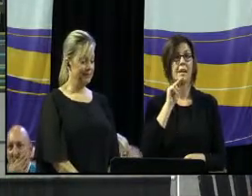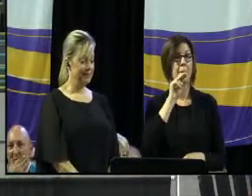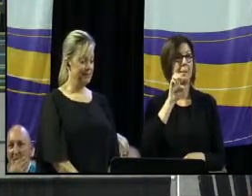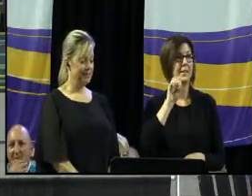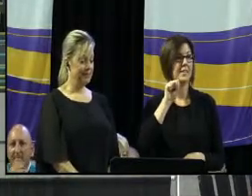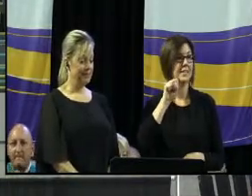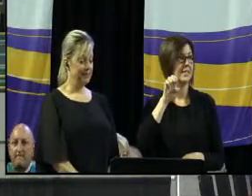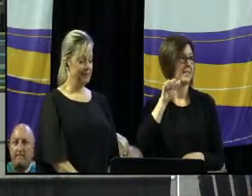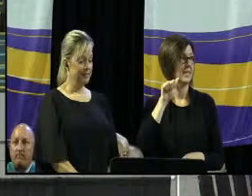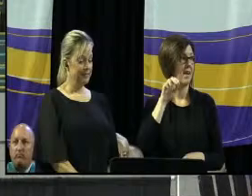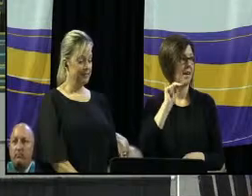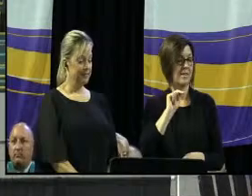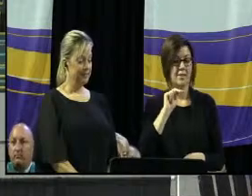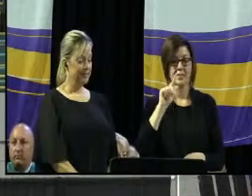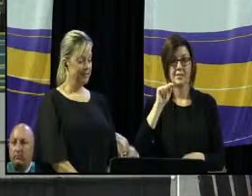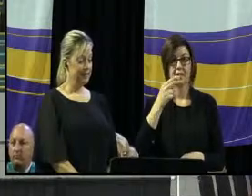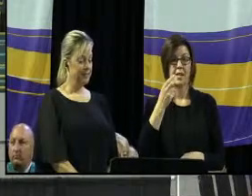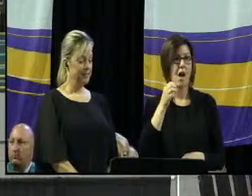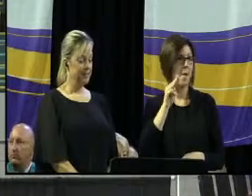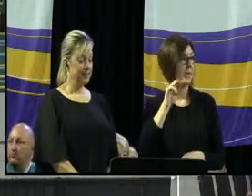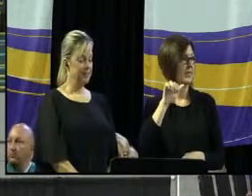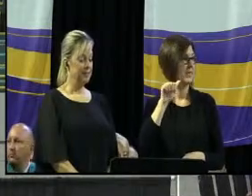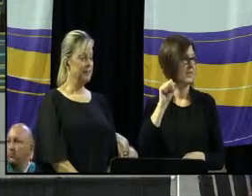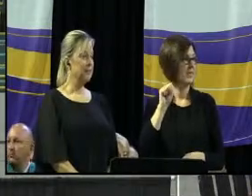Mishan Kazmir Thomas.